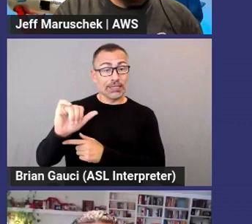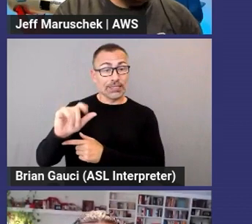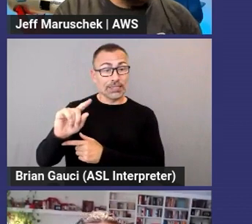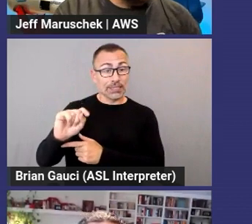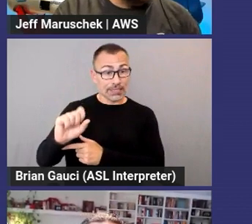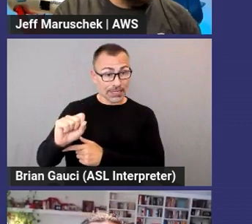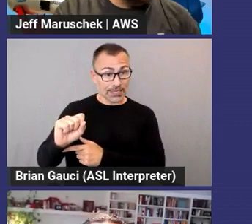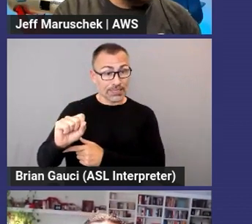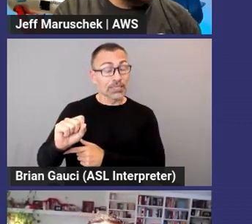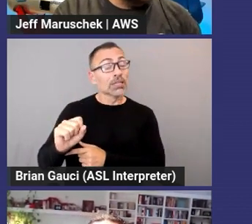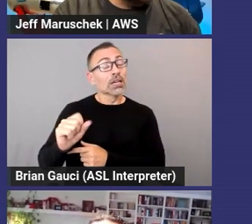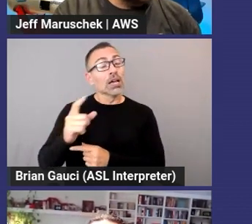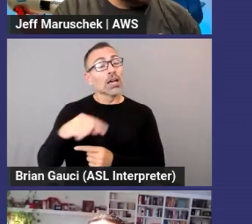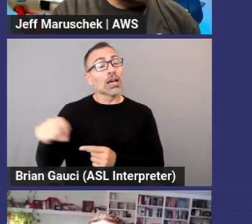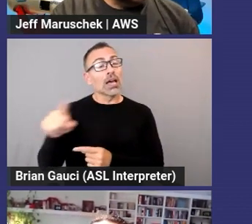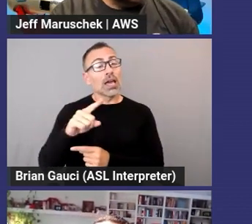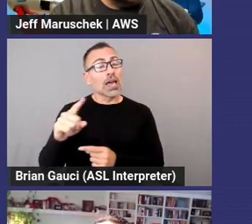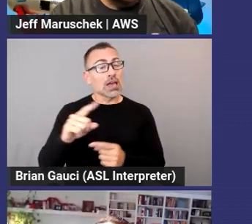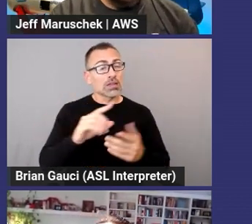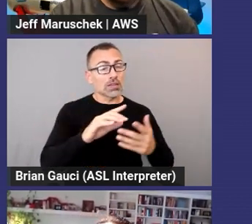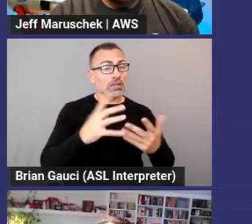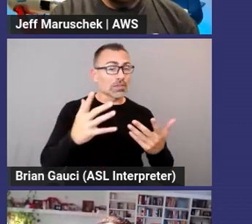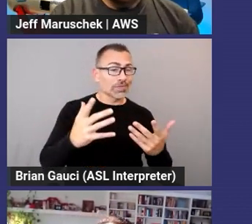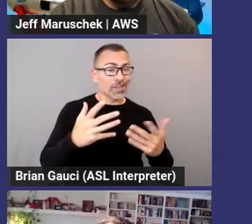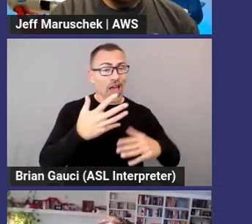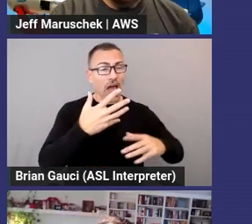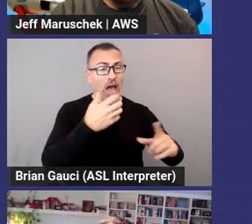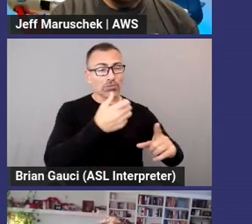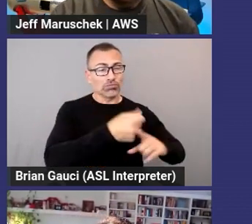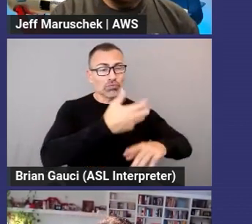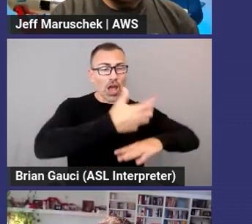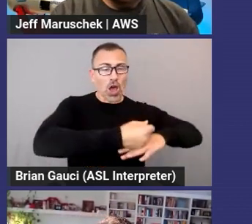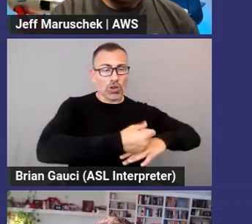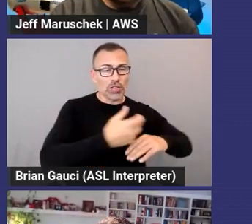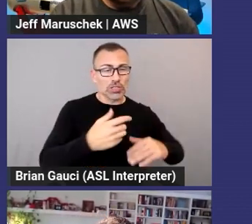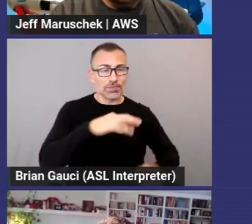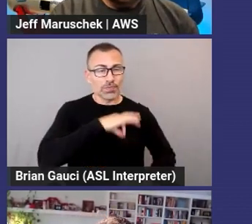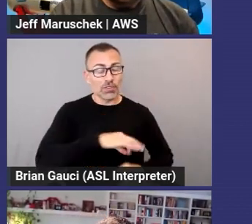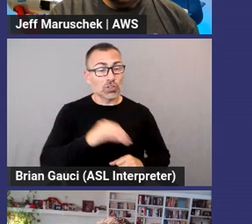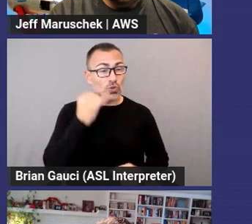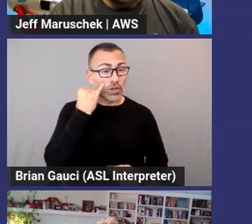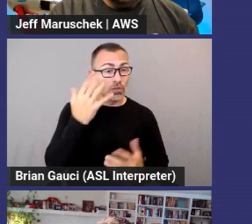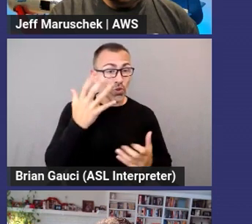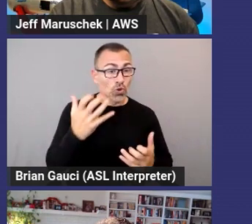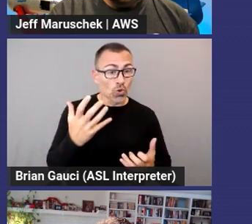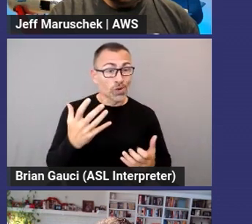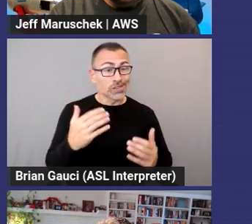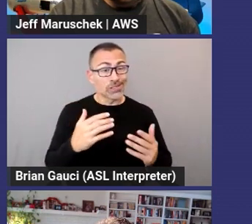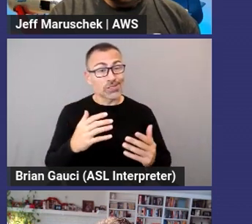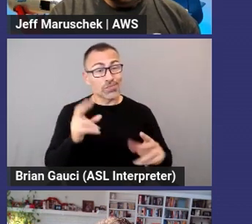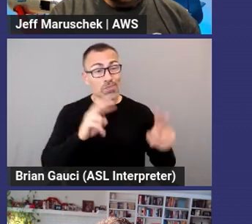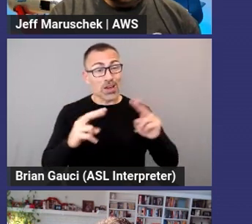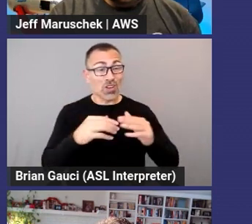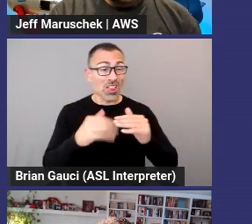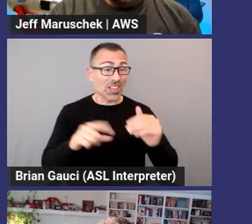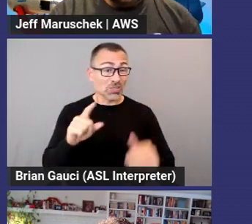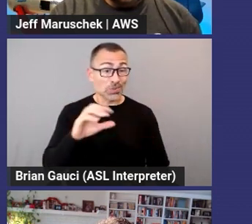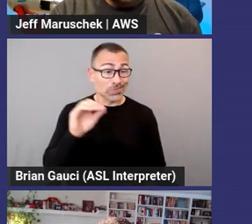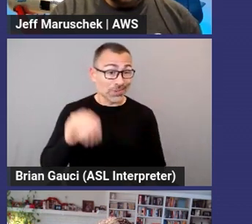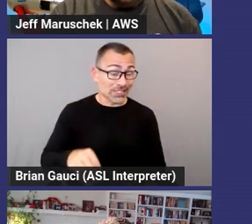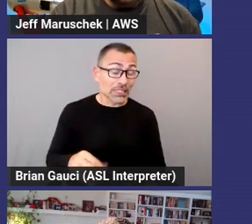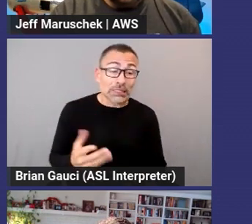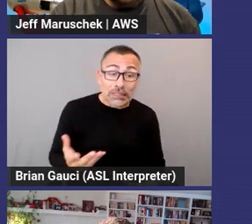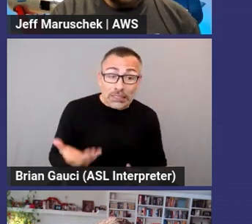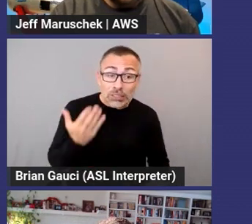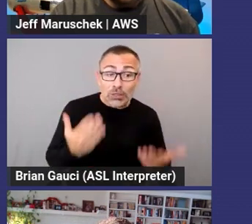the insights with the outage and the benefits. So if you choose to monitor less percentage of your traffic, there is a chance that you may miss on the